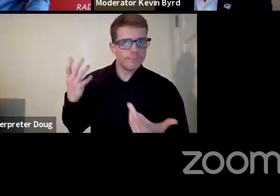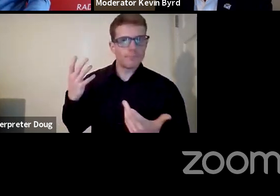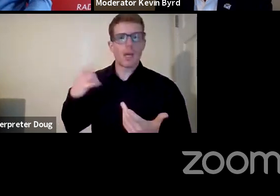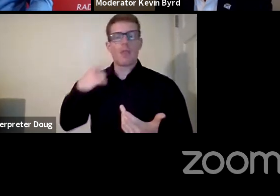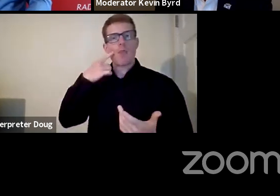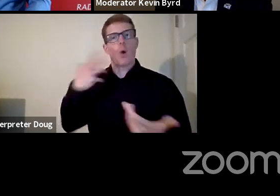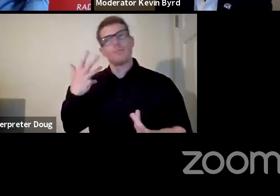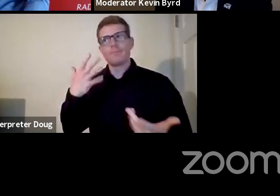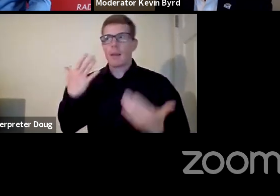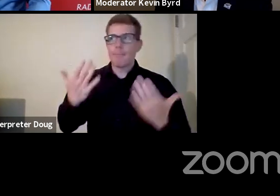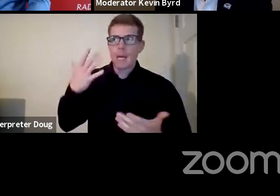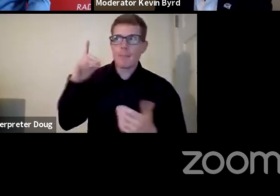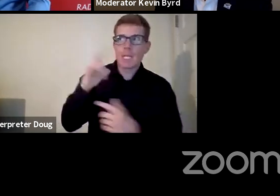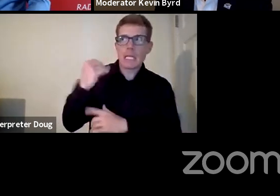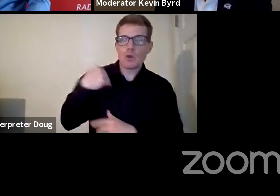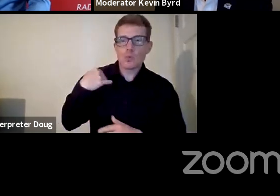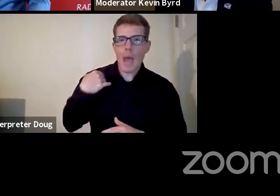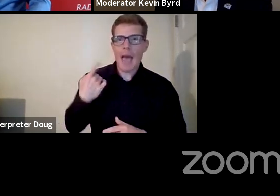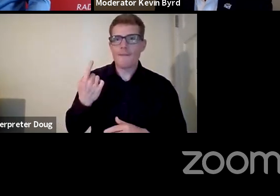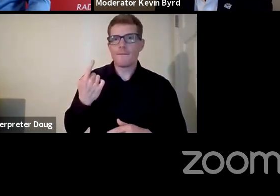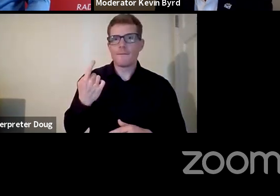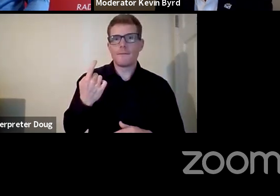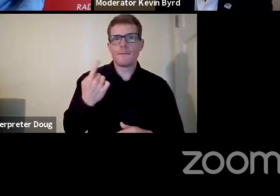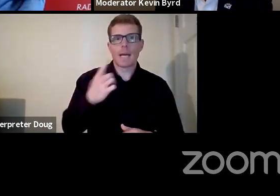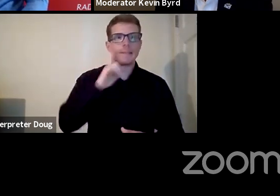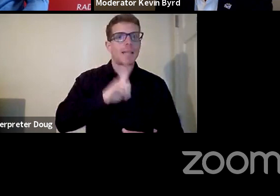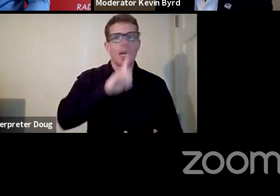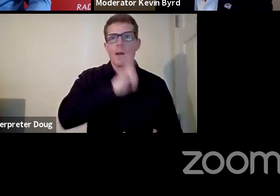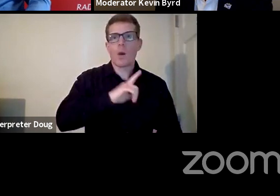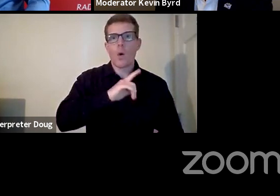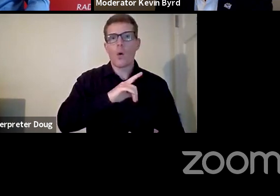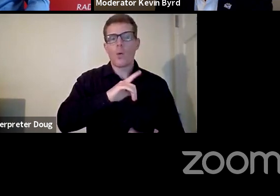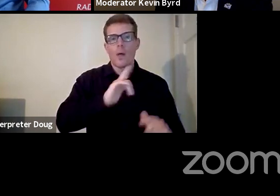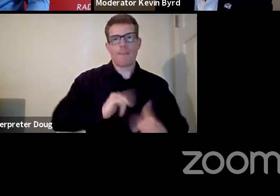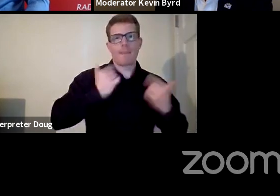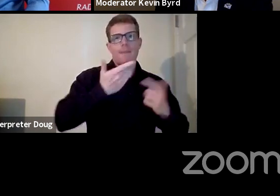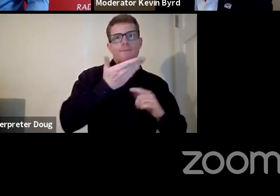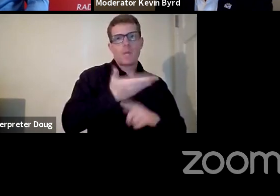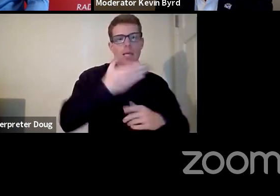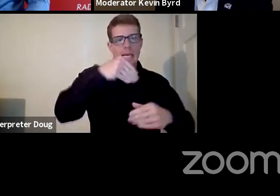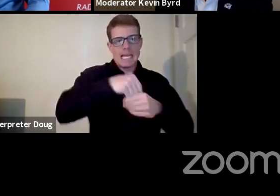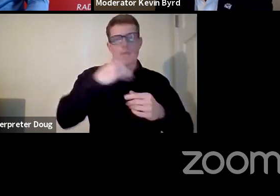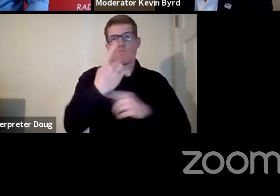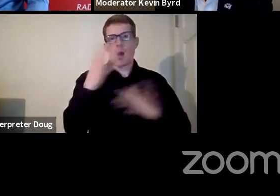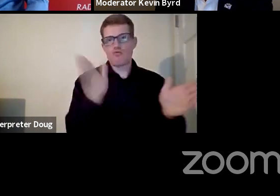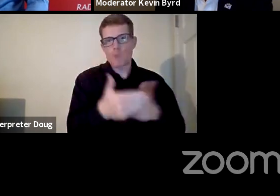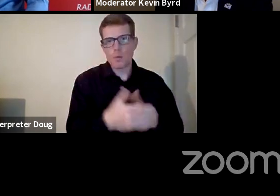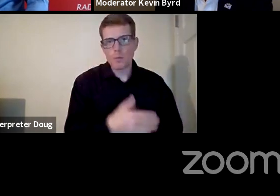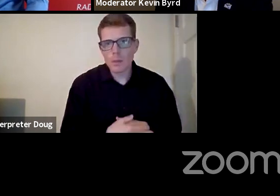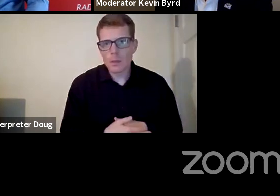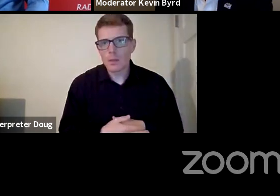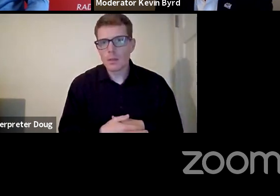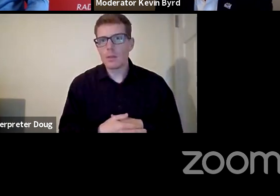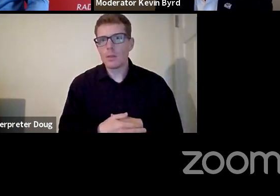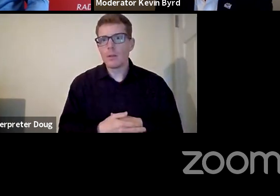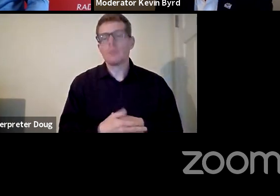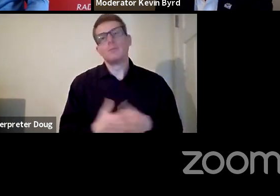occupancy only. And then we realized when we talked to the community, members of the community, that that would put so